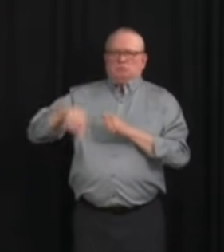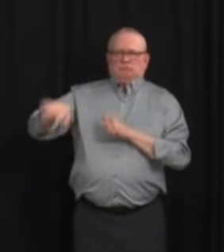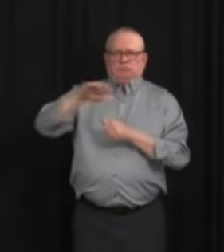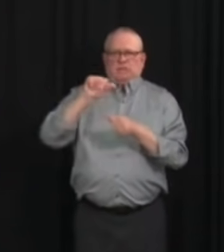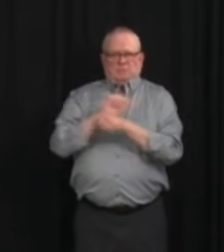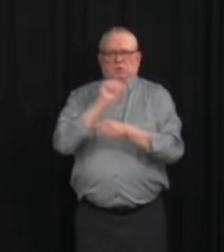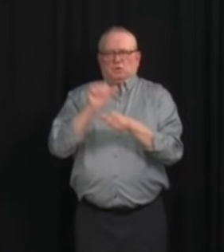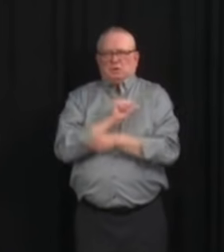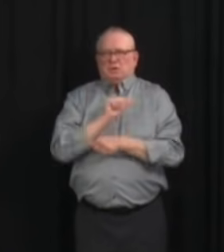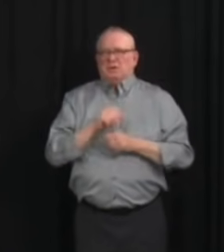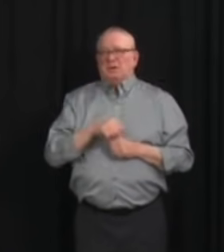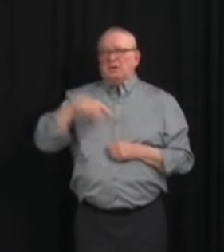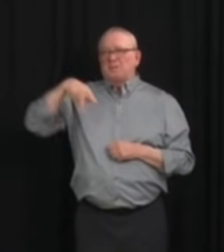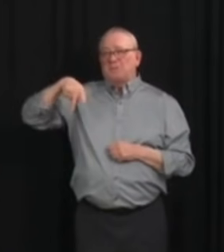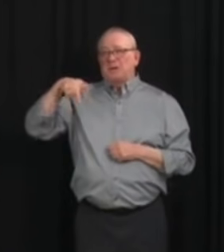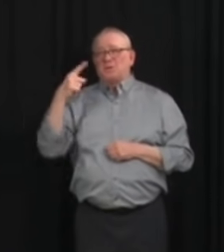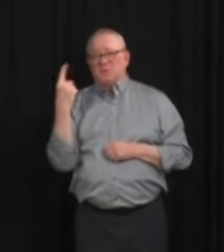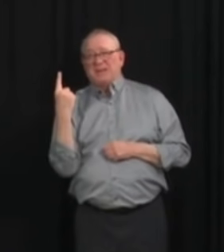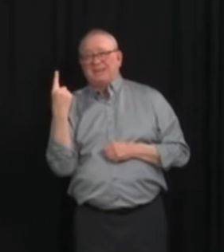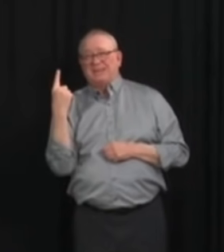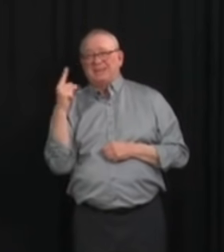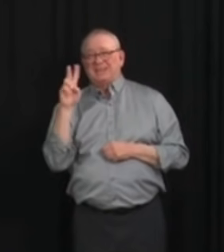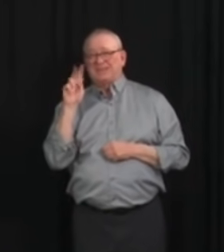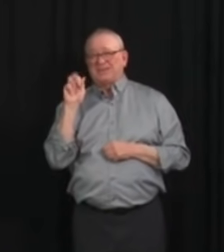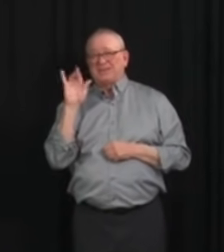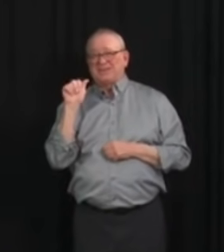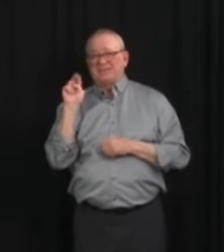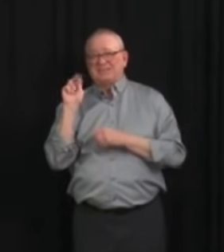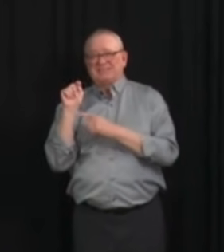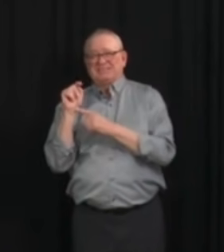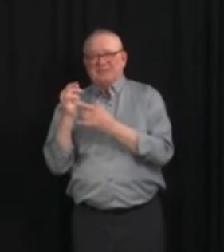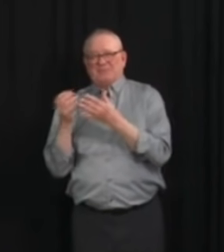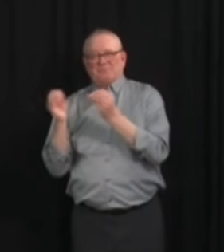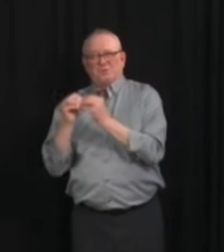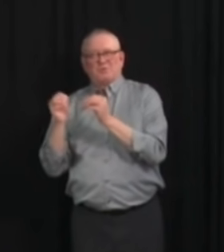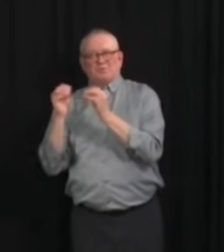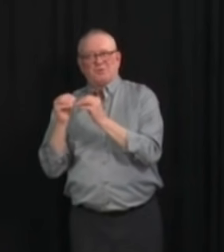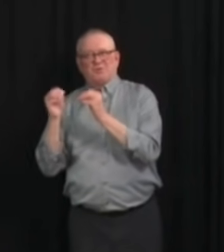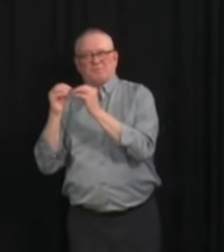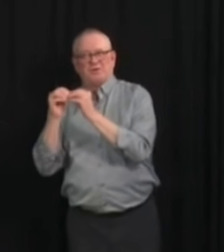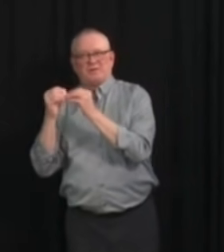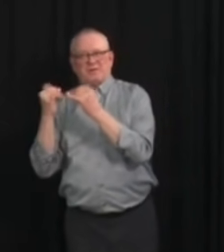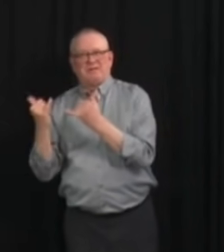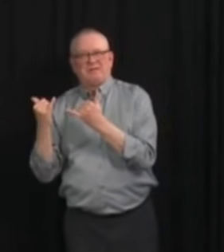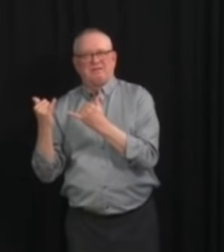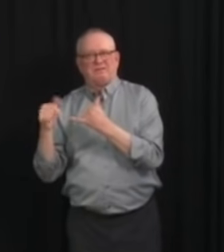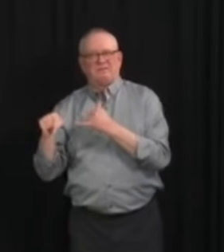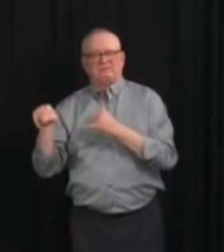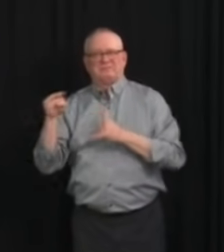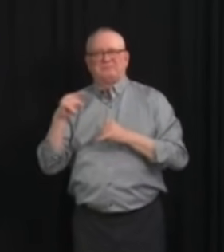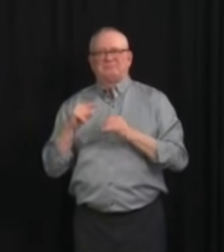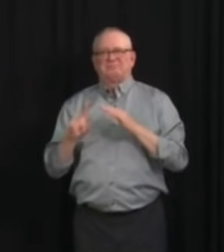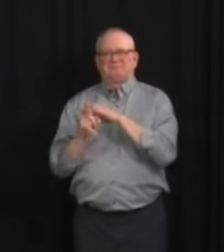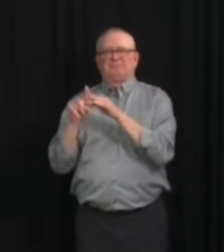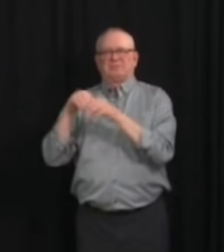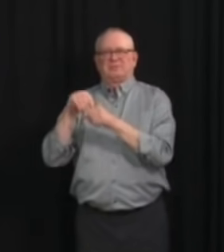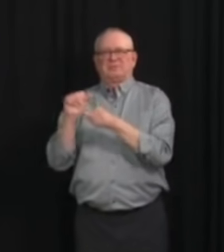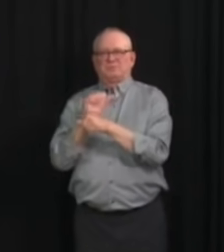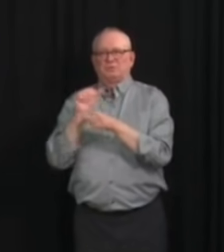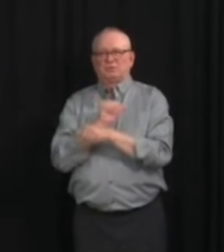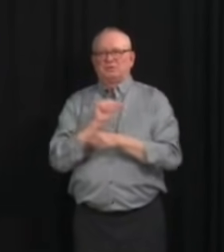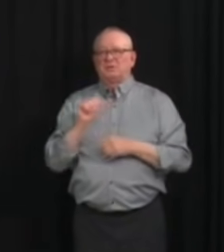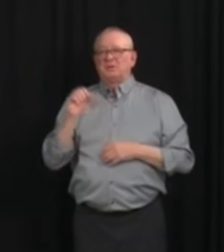with community transmission in many parts of the province. Our positivity rate currently stands at